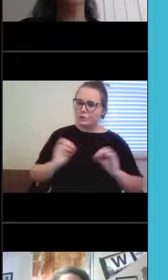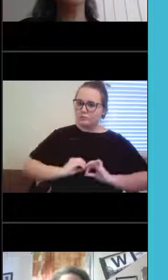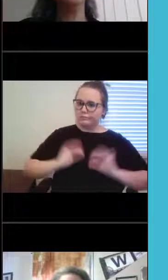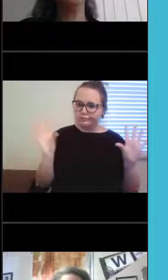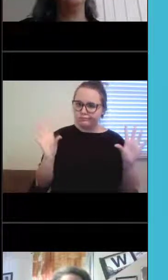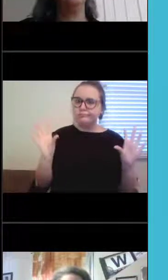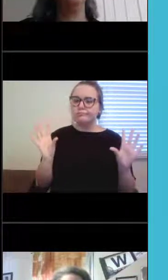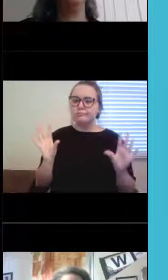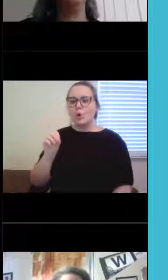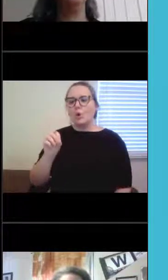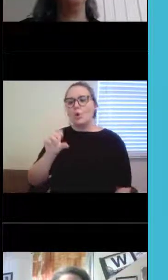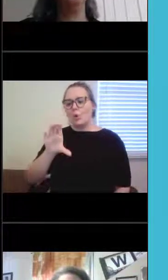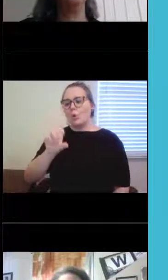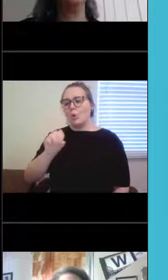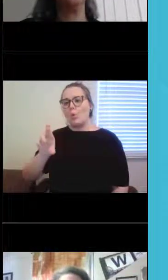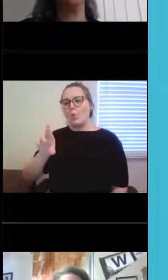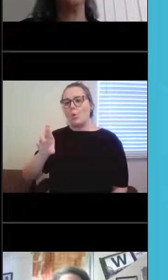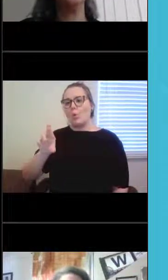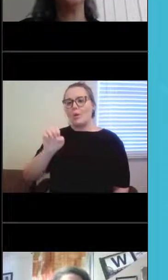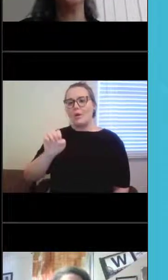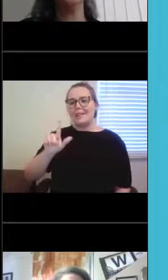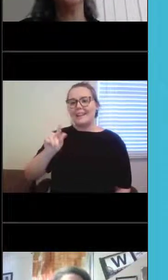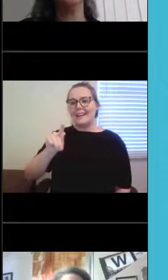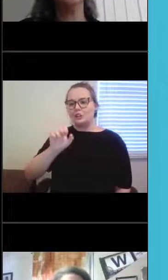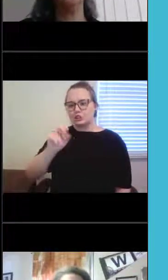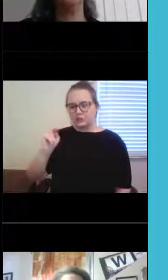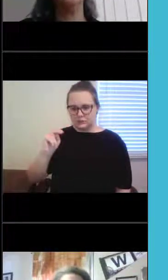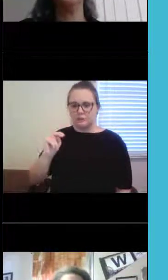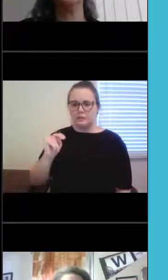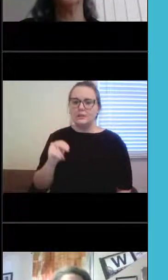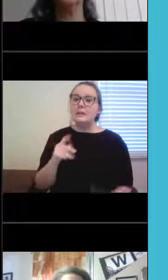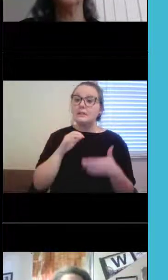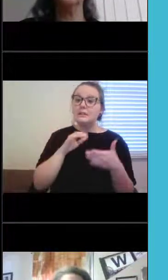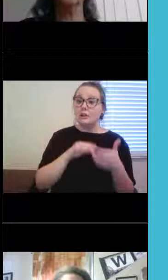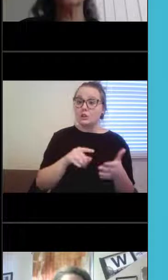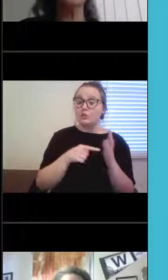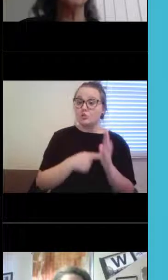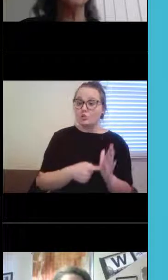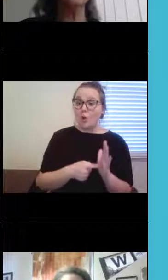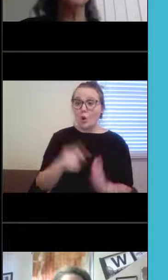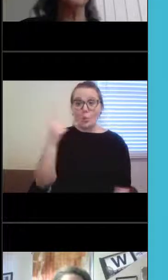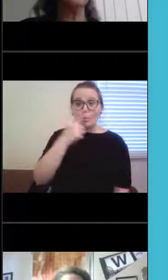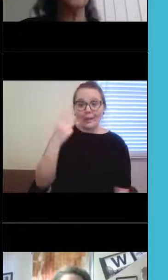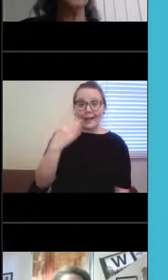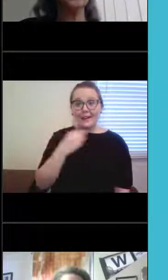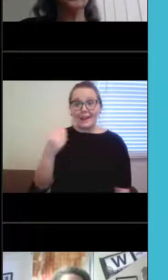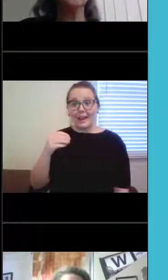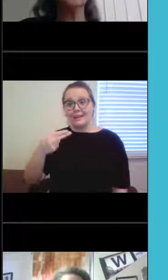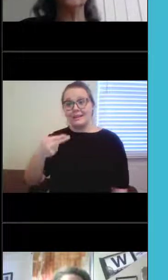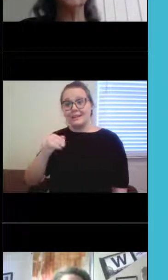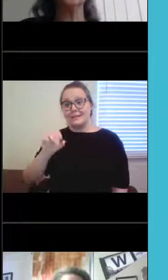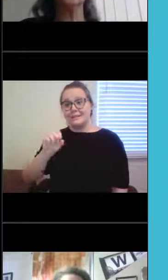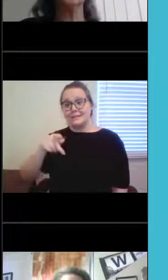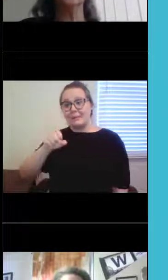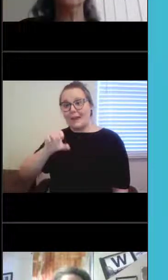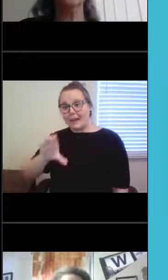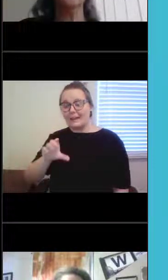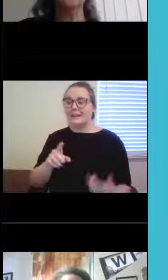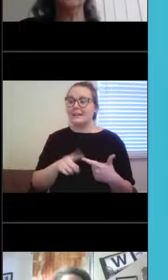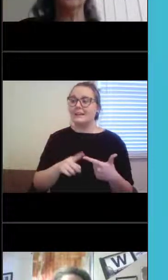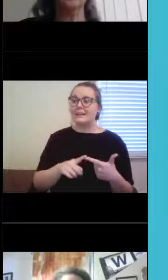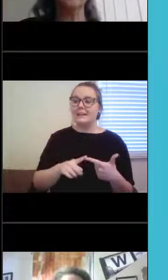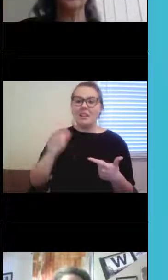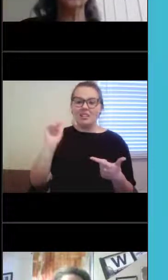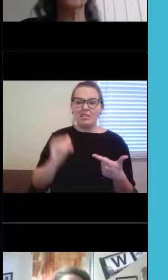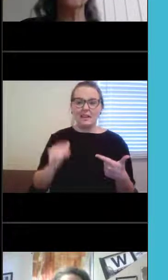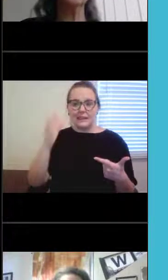here, that studies seem to show that Black and Hispanic survivors, less educated survivors, those